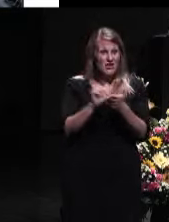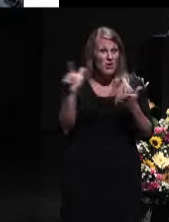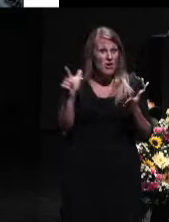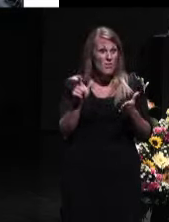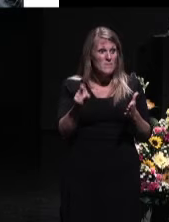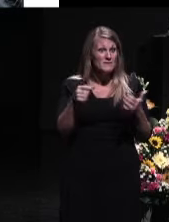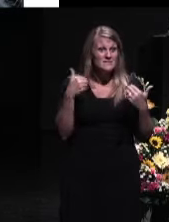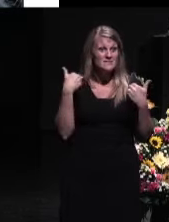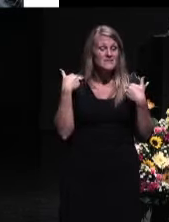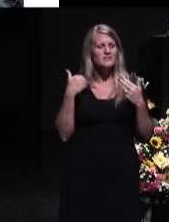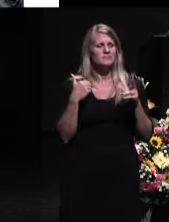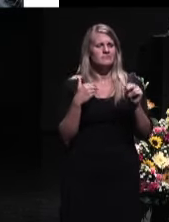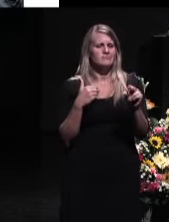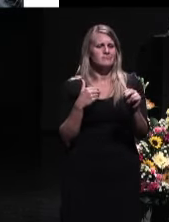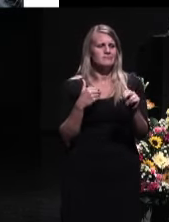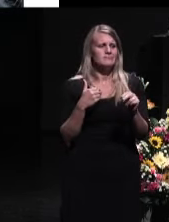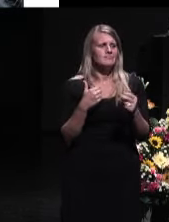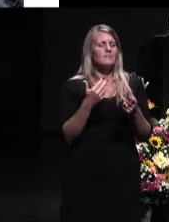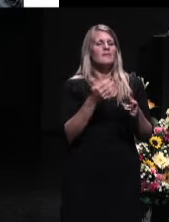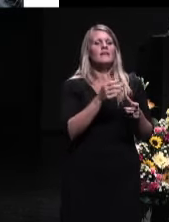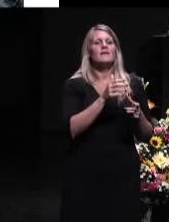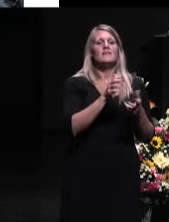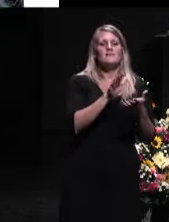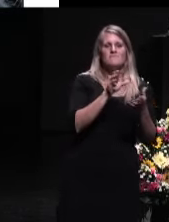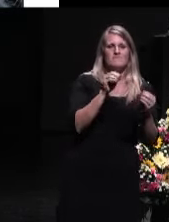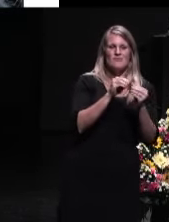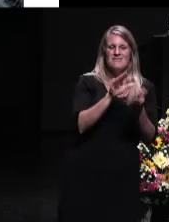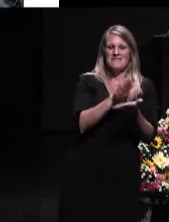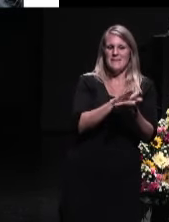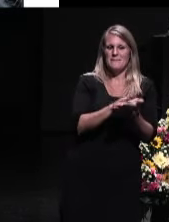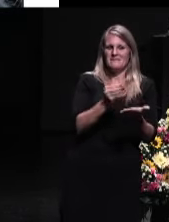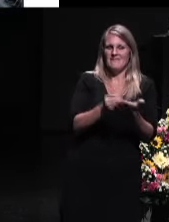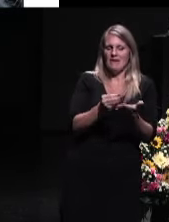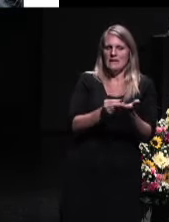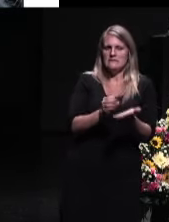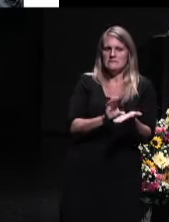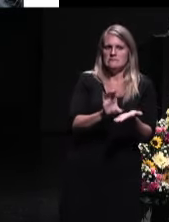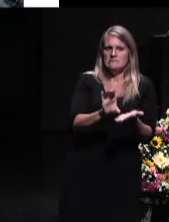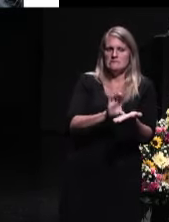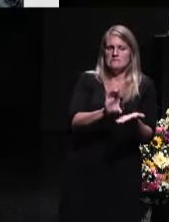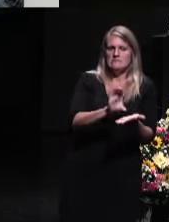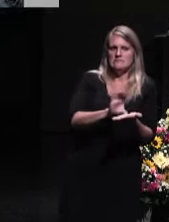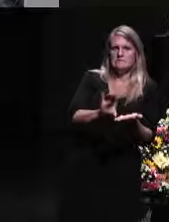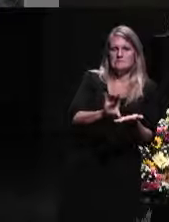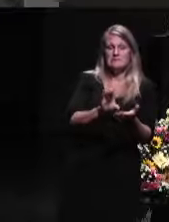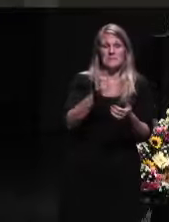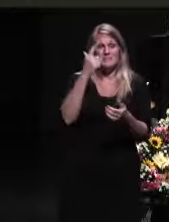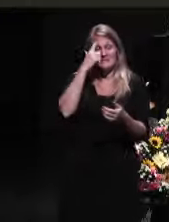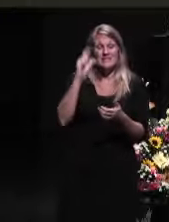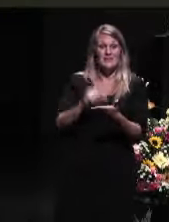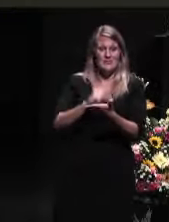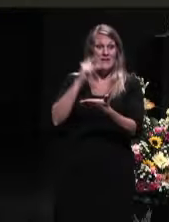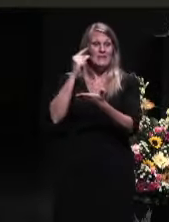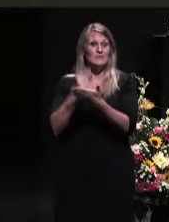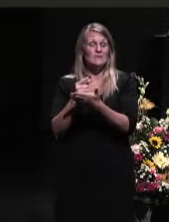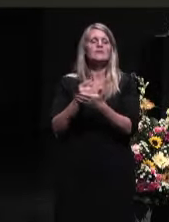have input more campus funds than ever before for student scholarships because you can imagine the return. In other words, the